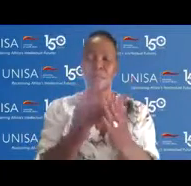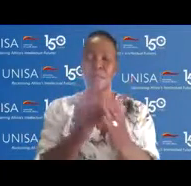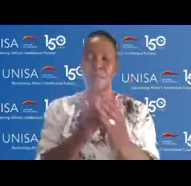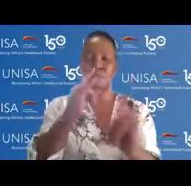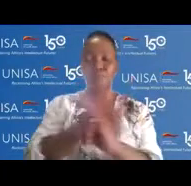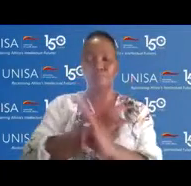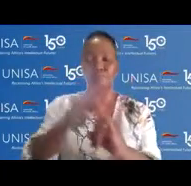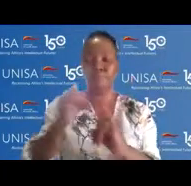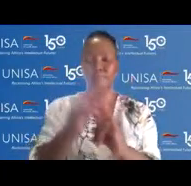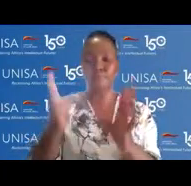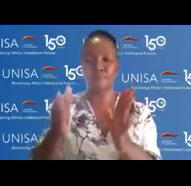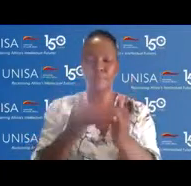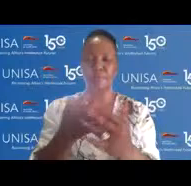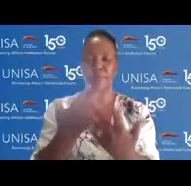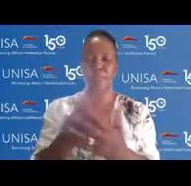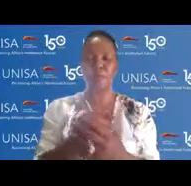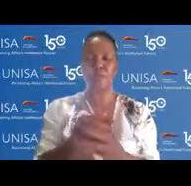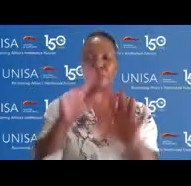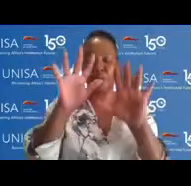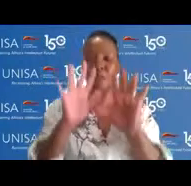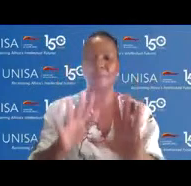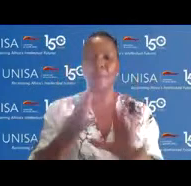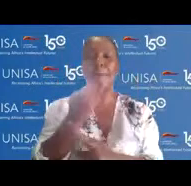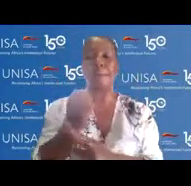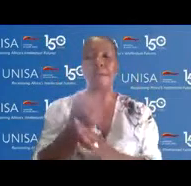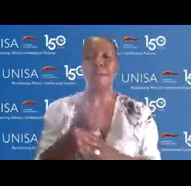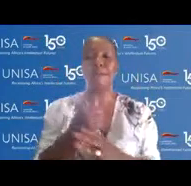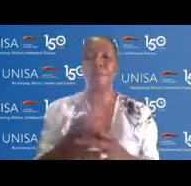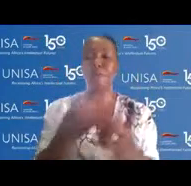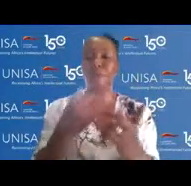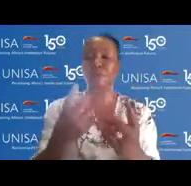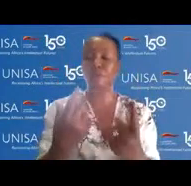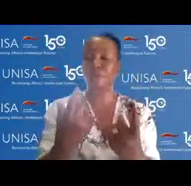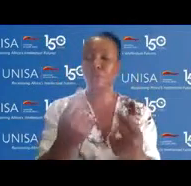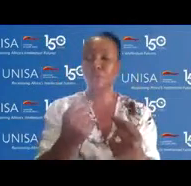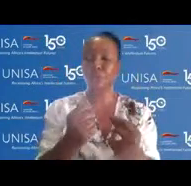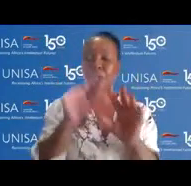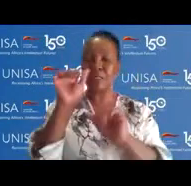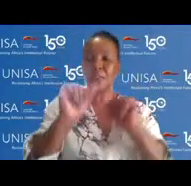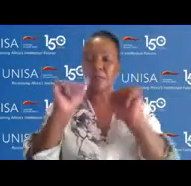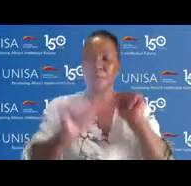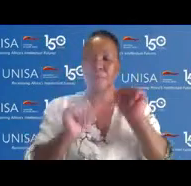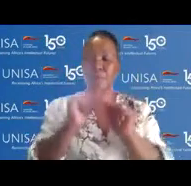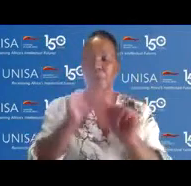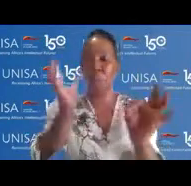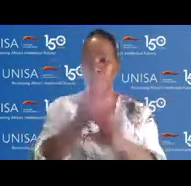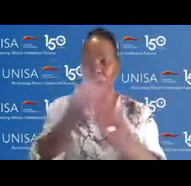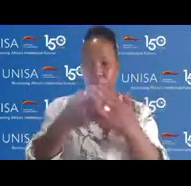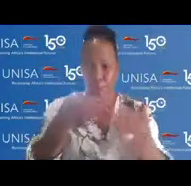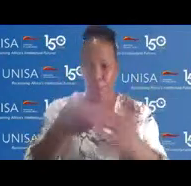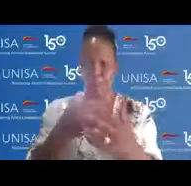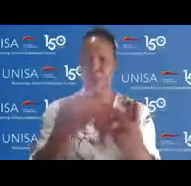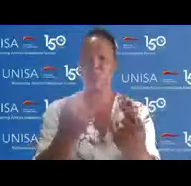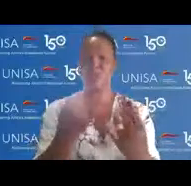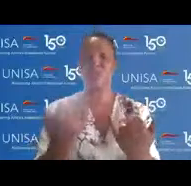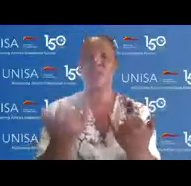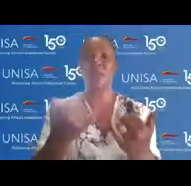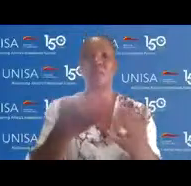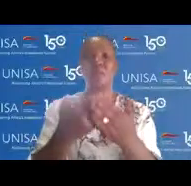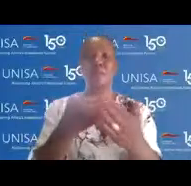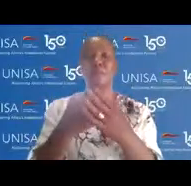awesome. So please, guys, if you didn't do the pre-assessment, please make sure you do it today at least before we go too far in the